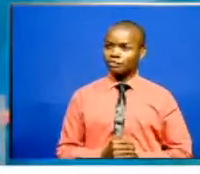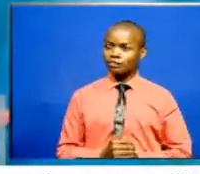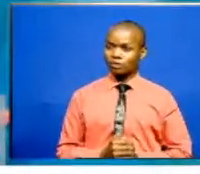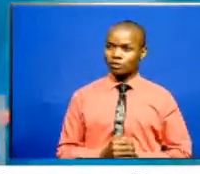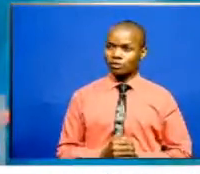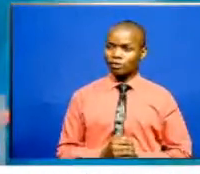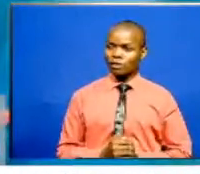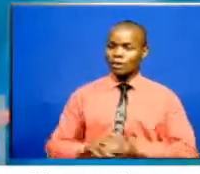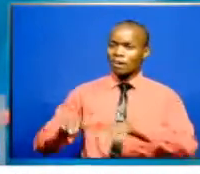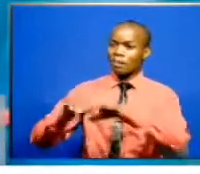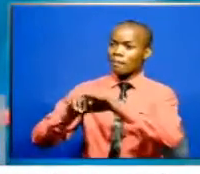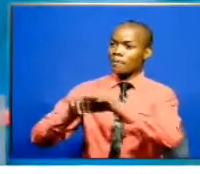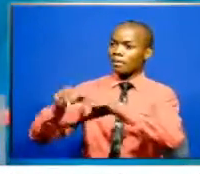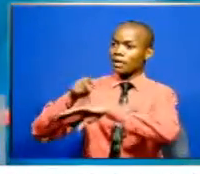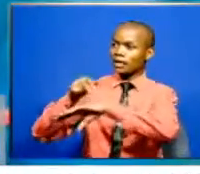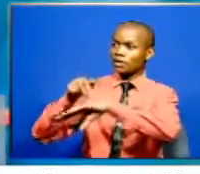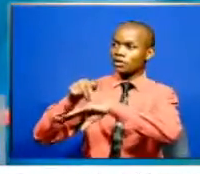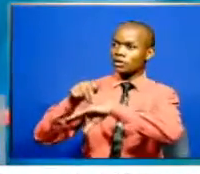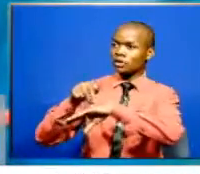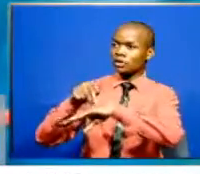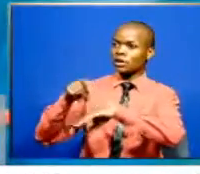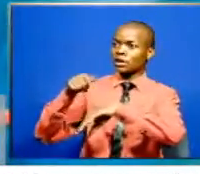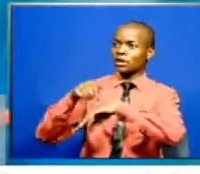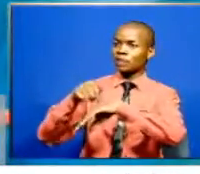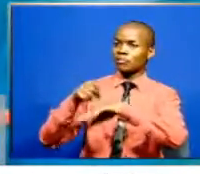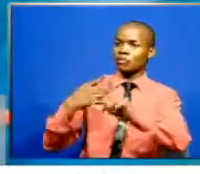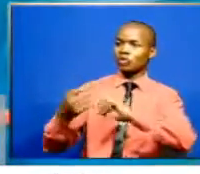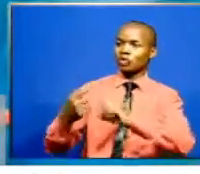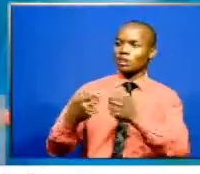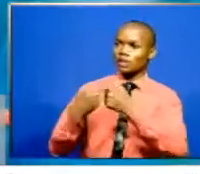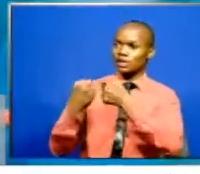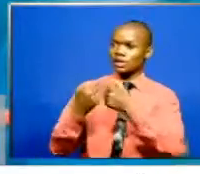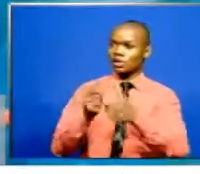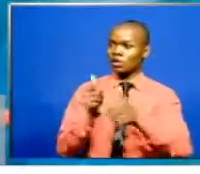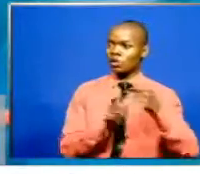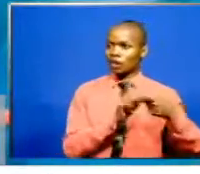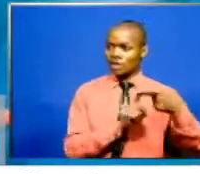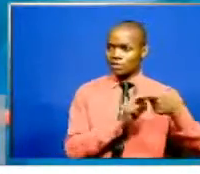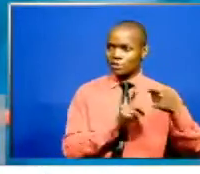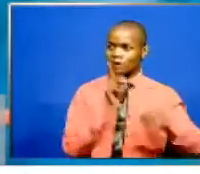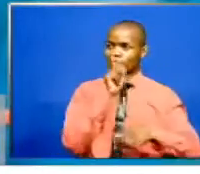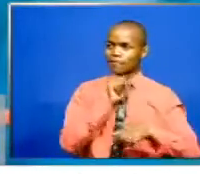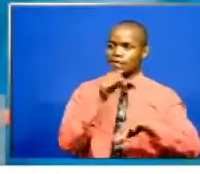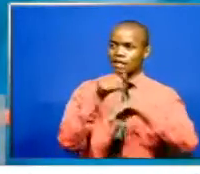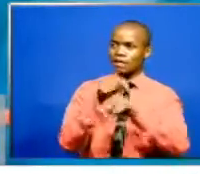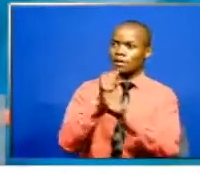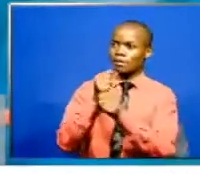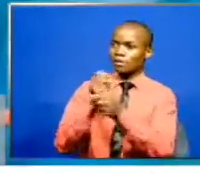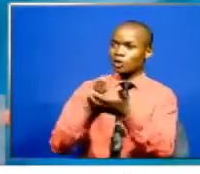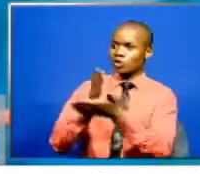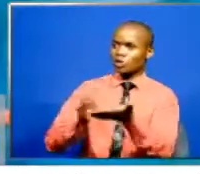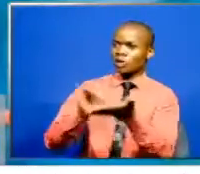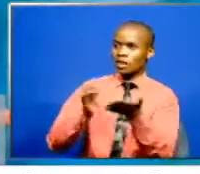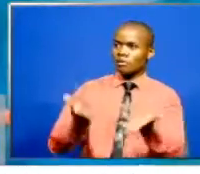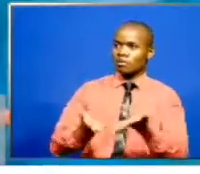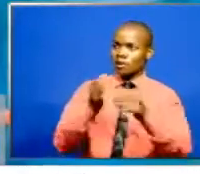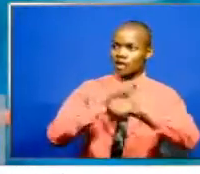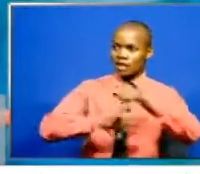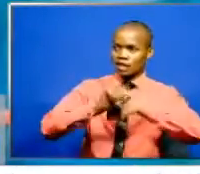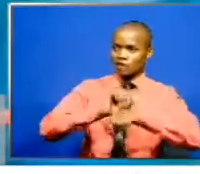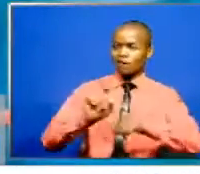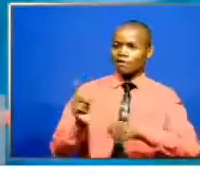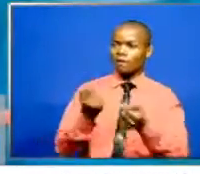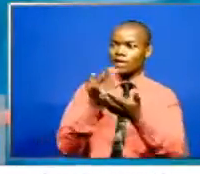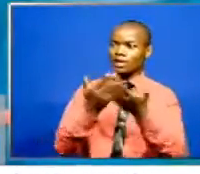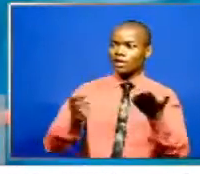states really kind of sharing the challenges they are facing in implementing all those actions, the first thing you will